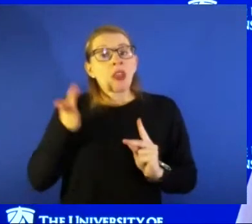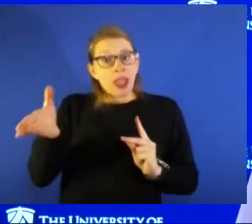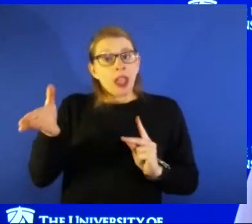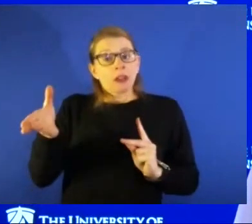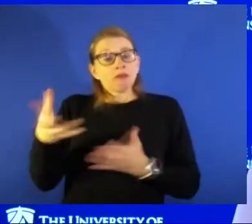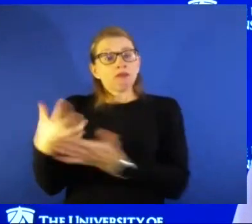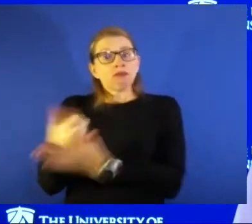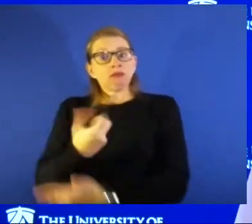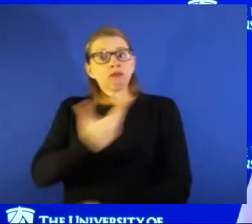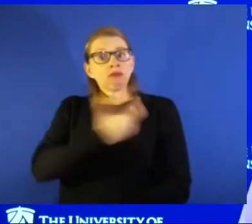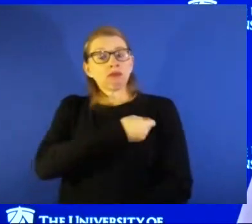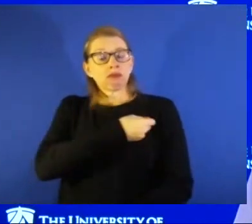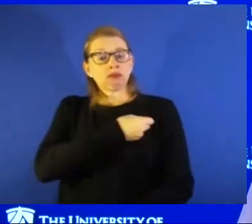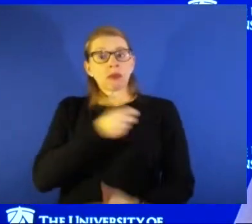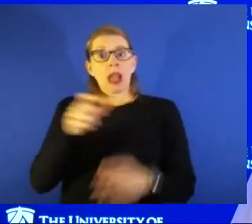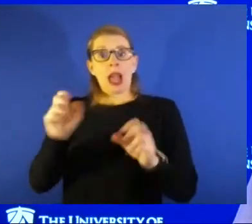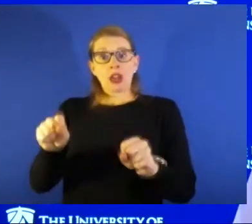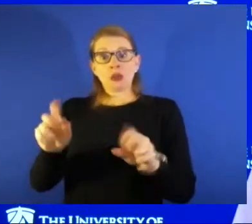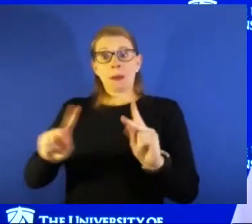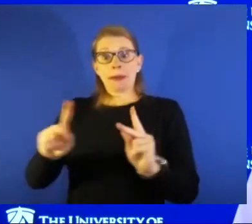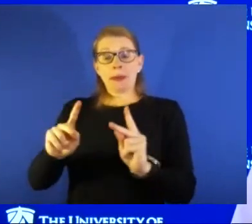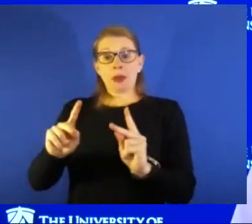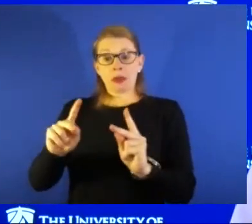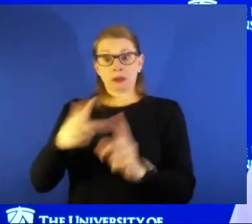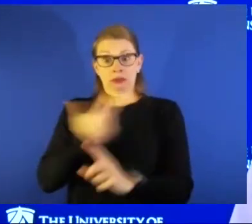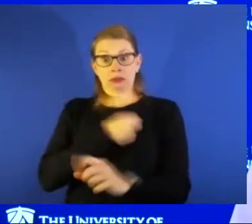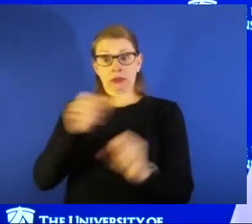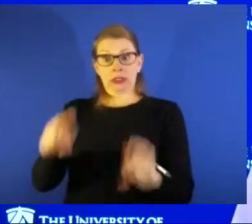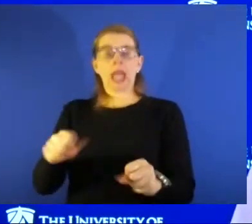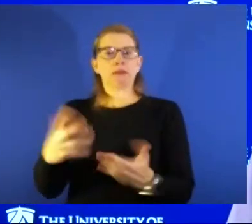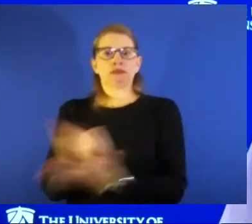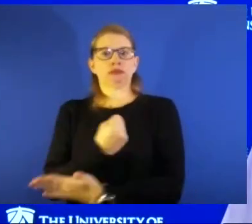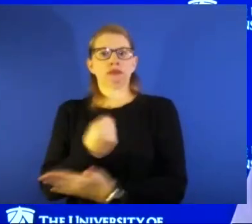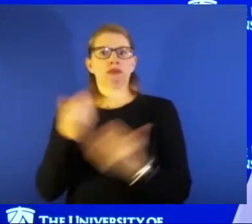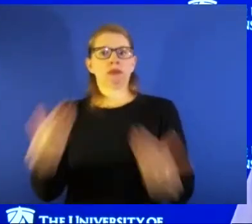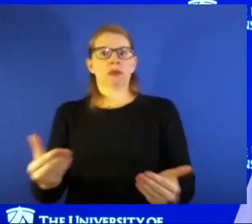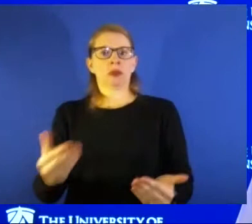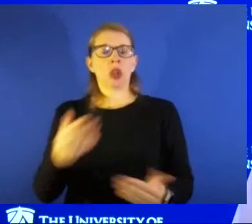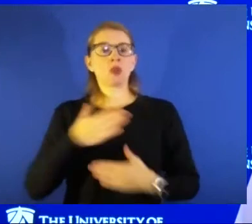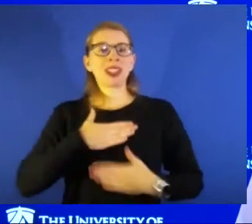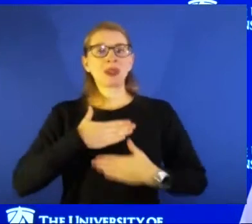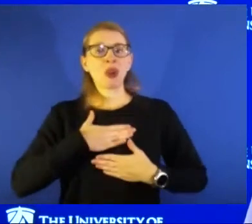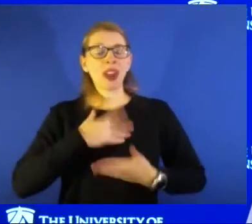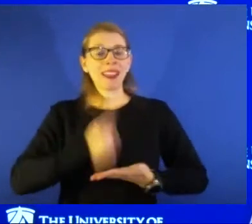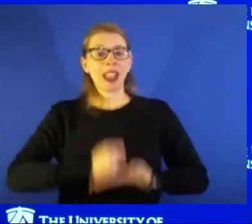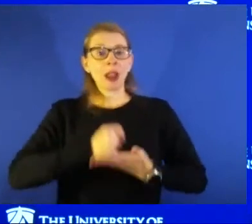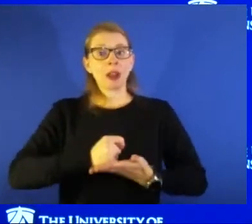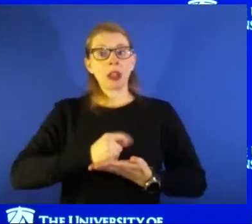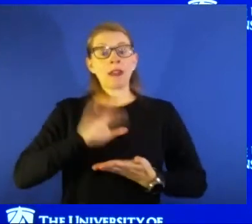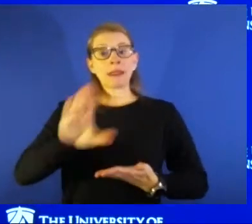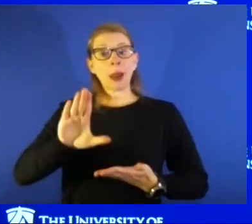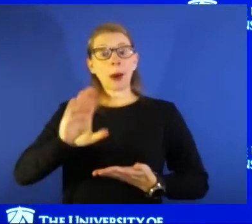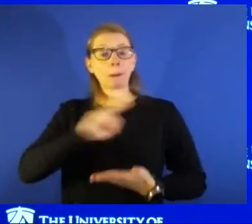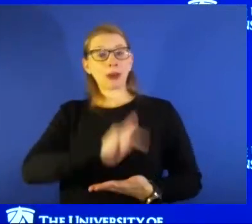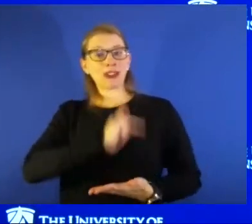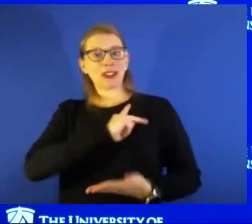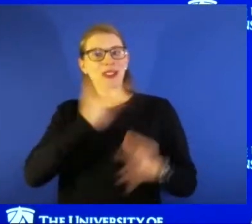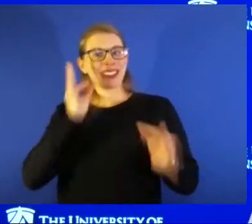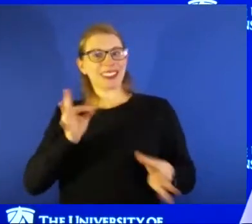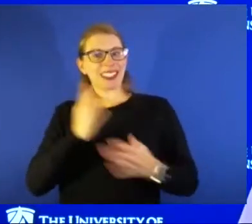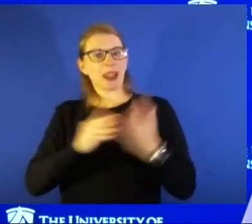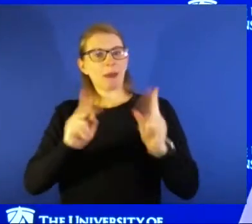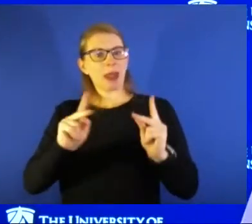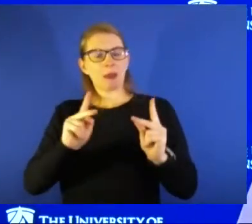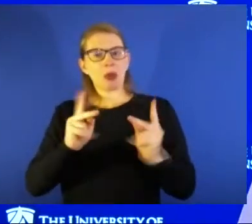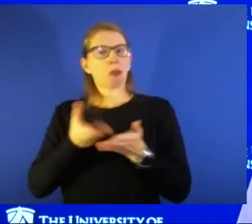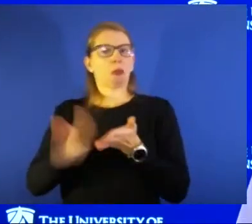of the eligible people are vaccinated. We just heard our respiratory therapist talk about it's people's personal decision, and so some people are not getting